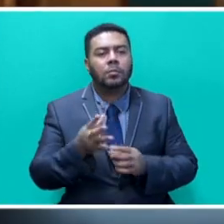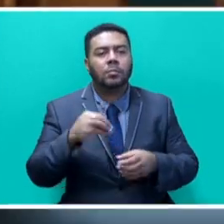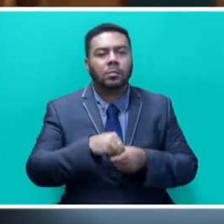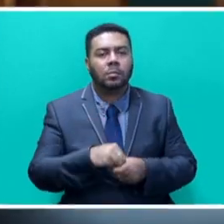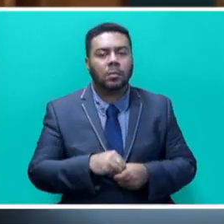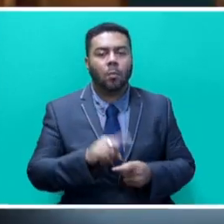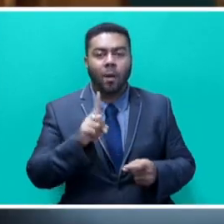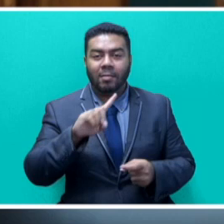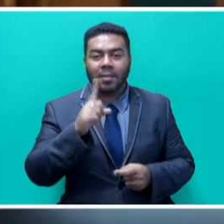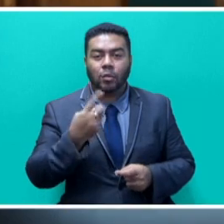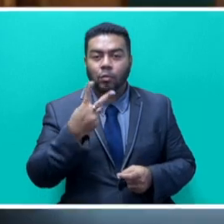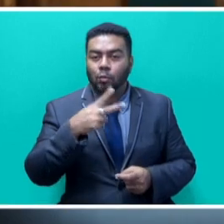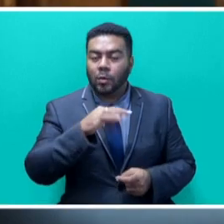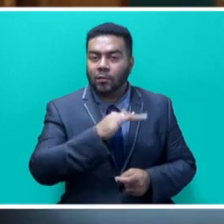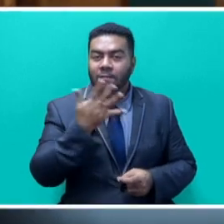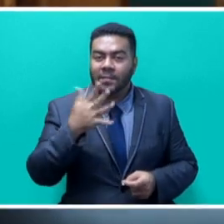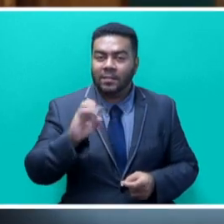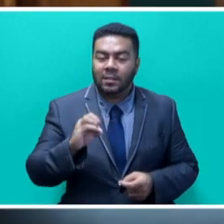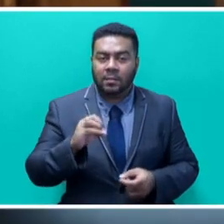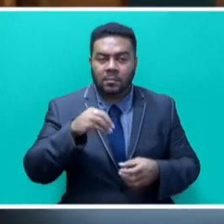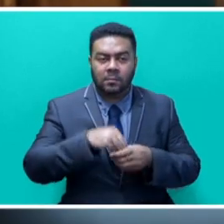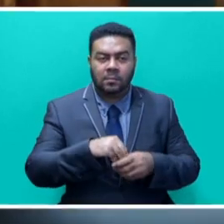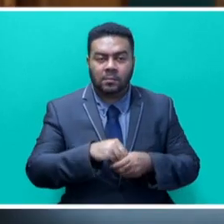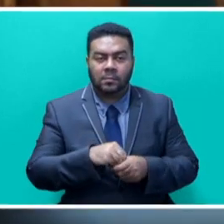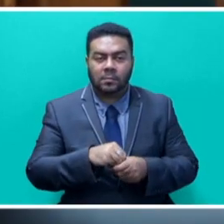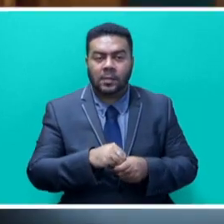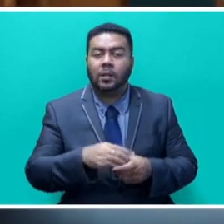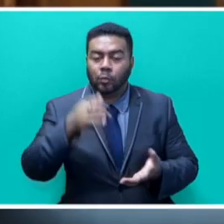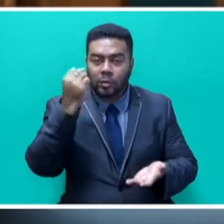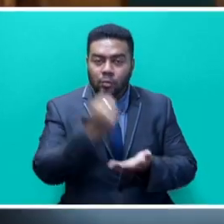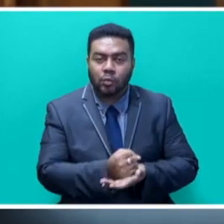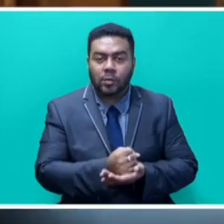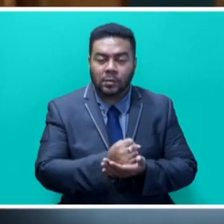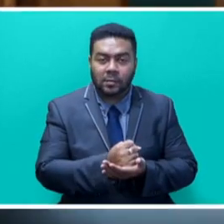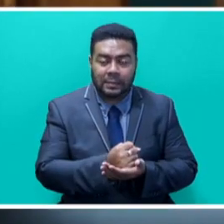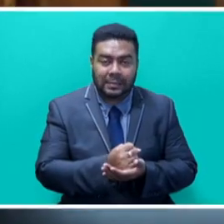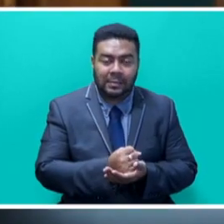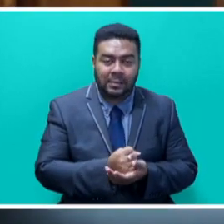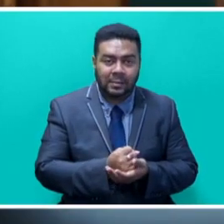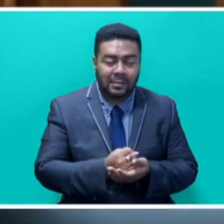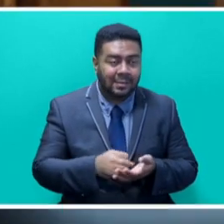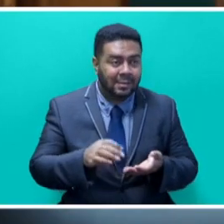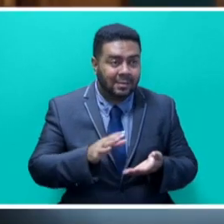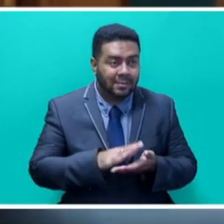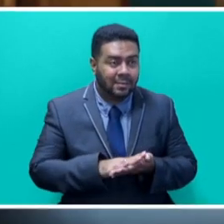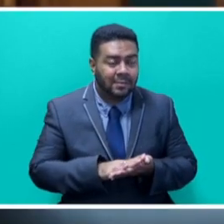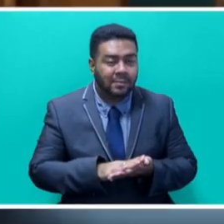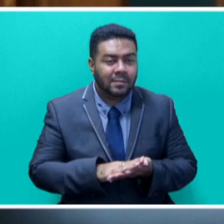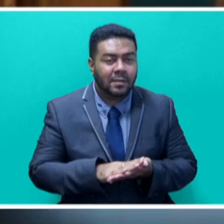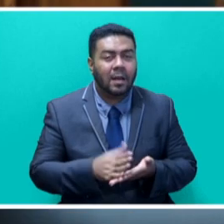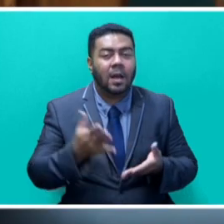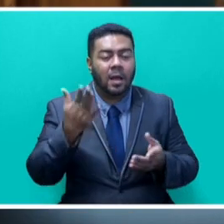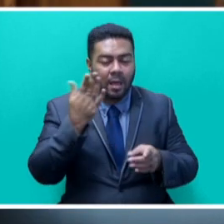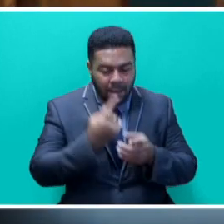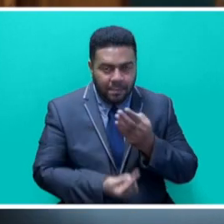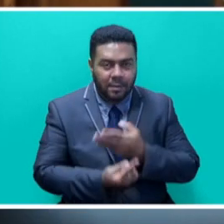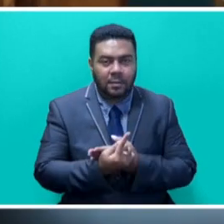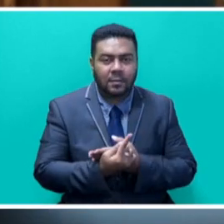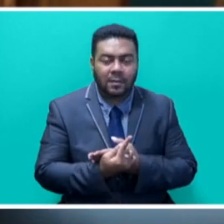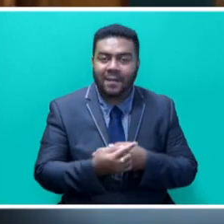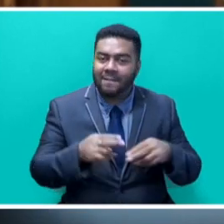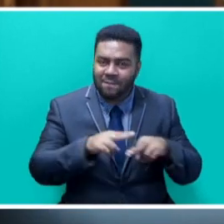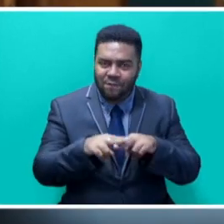1,250 hectares annually and to ensure that harvesting operations are conducted according to Fiji's harvesting